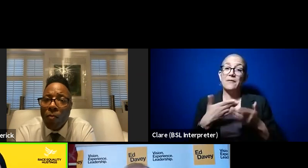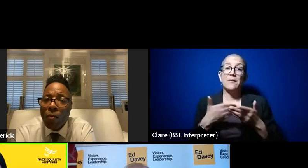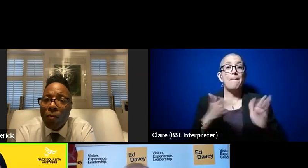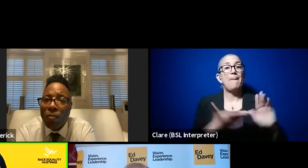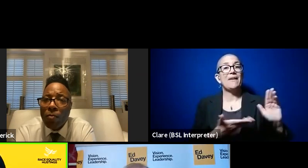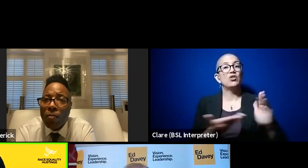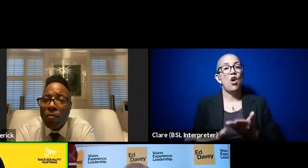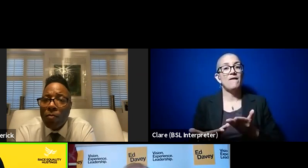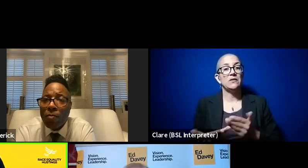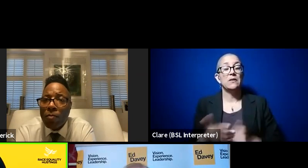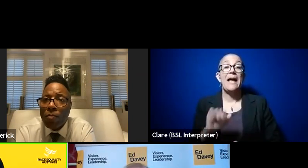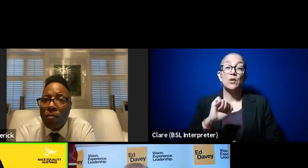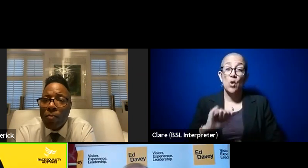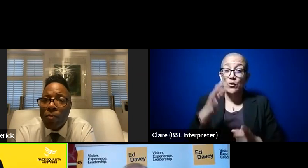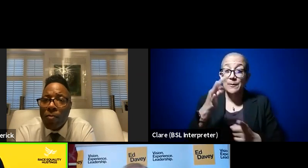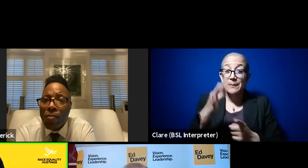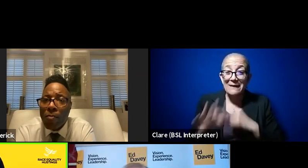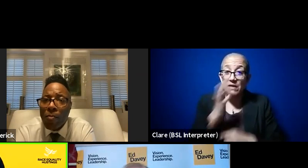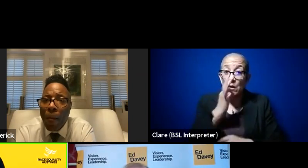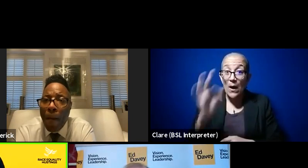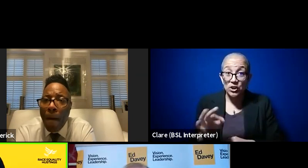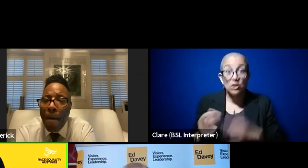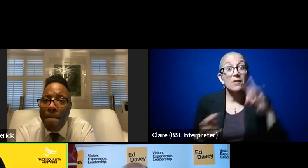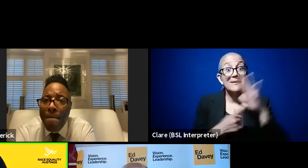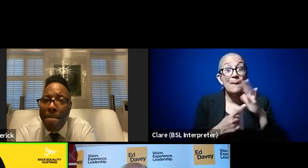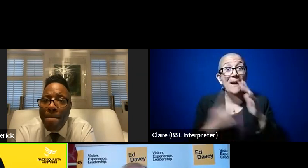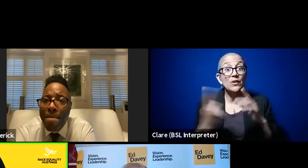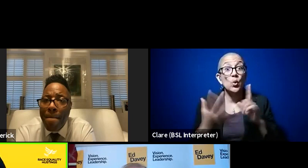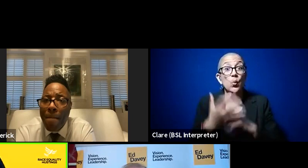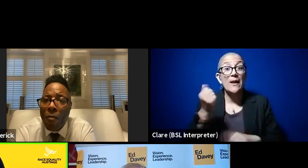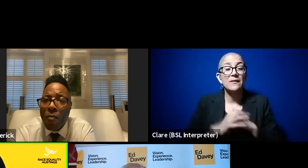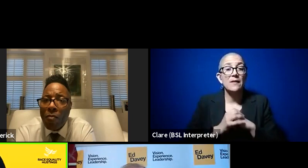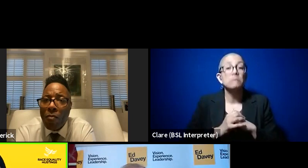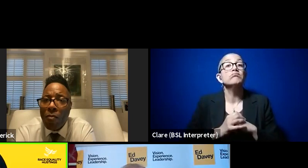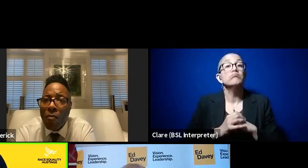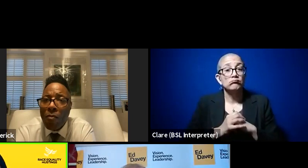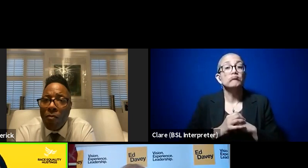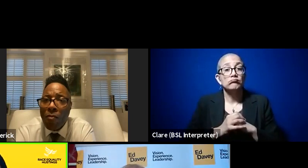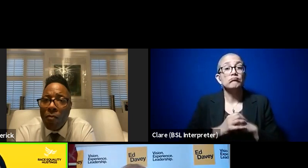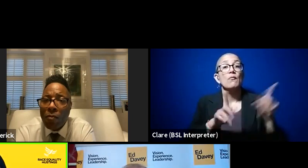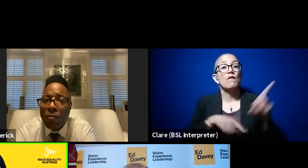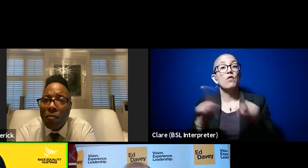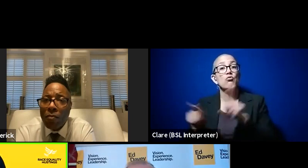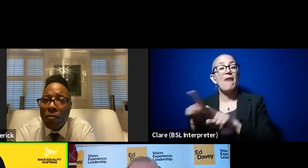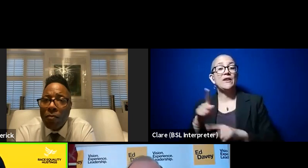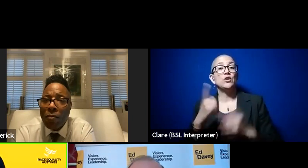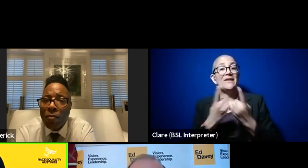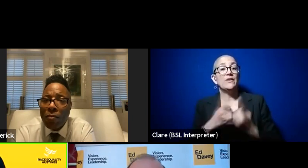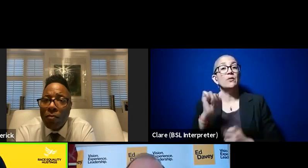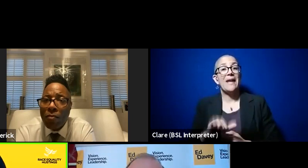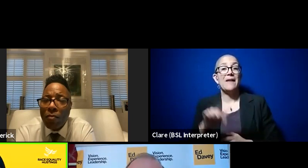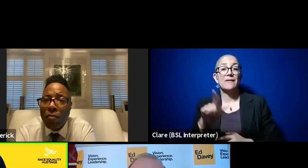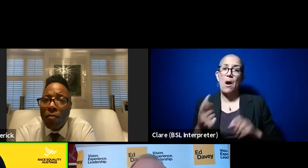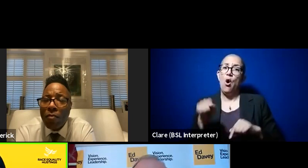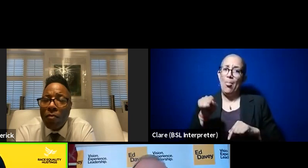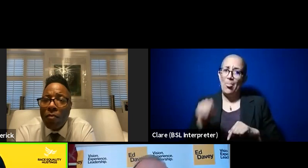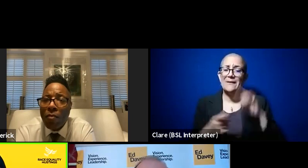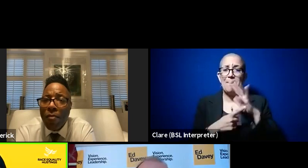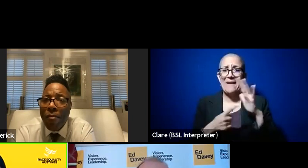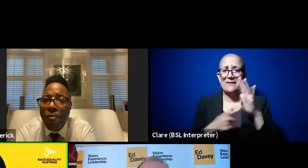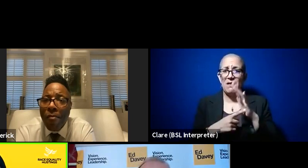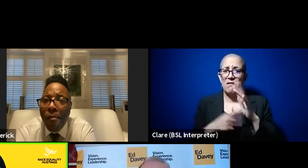specific question, does it matter who wins? Well, I think it does for a range of issues, but actually on this matter, I hope people can